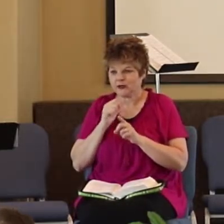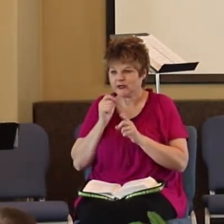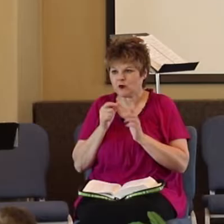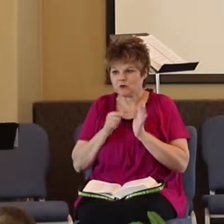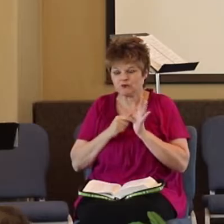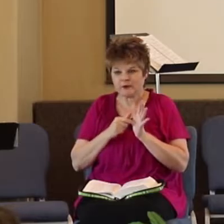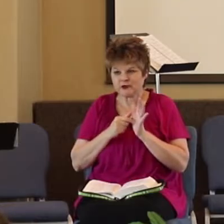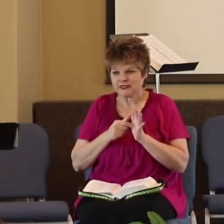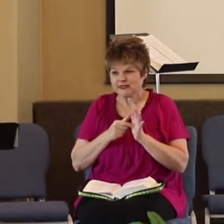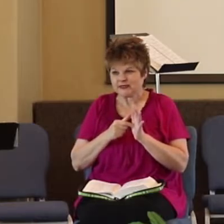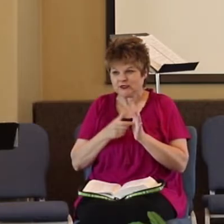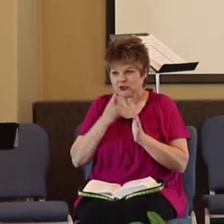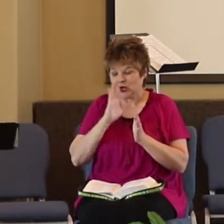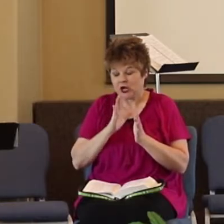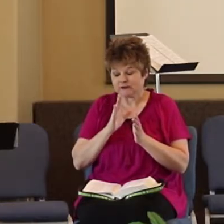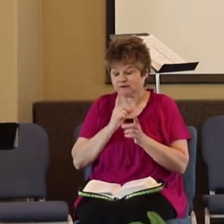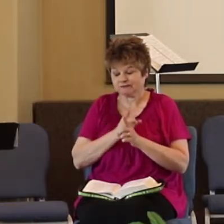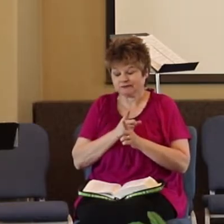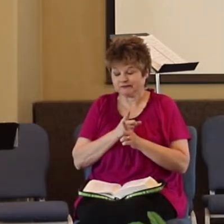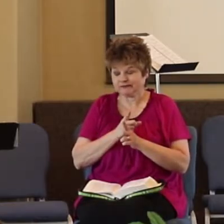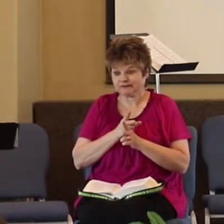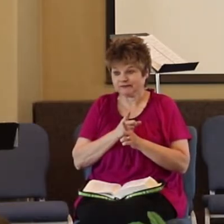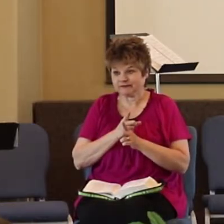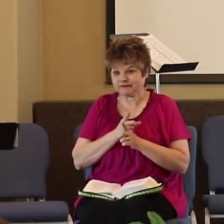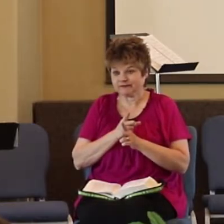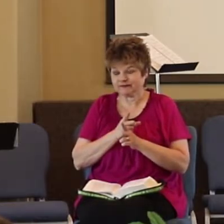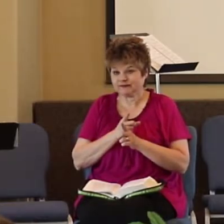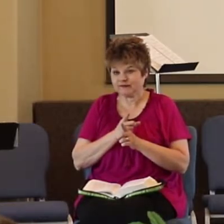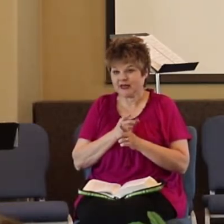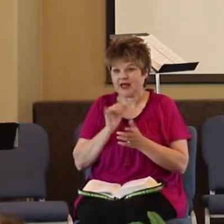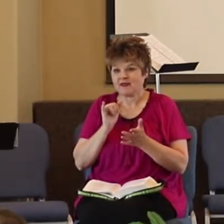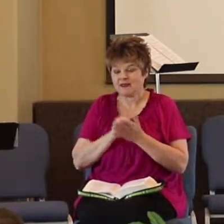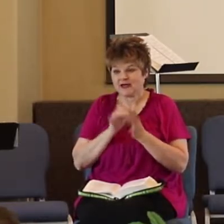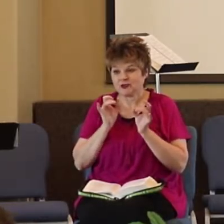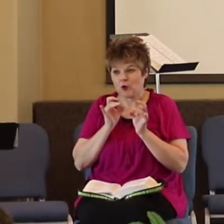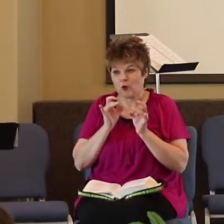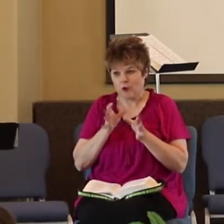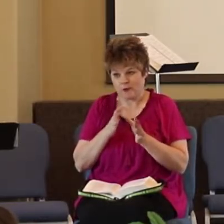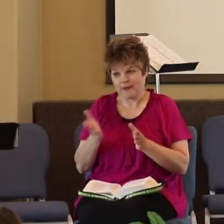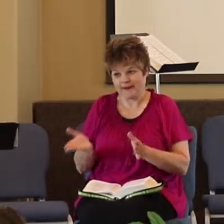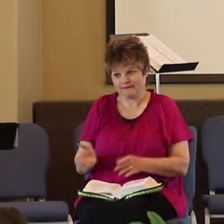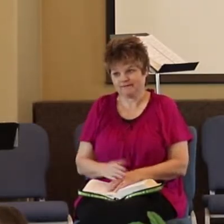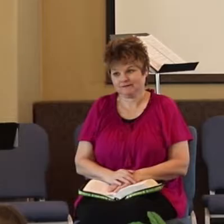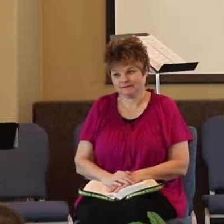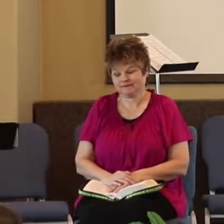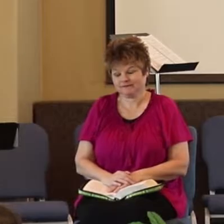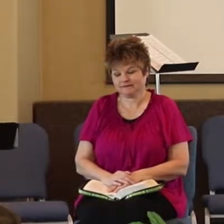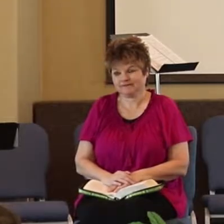God, when we misrepresent our Savior, that's a horrible thing.